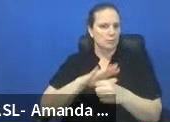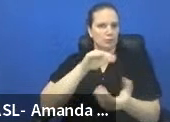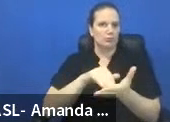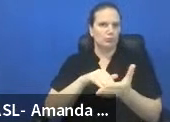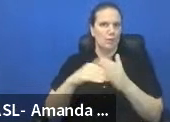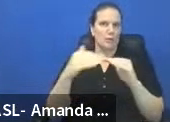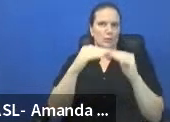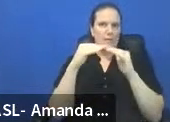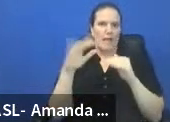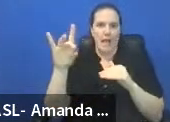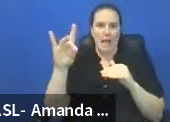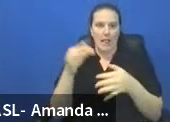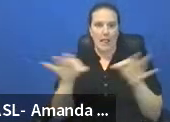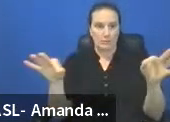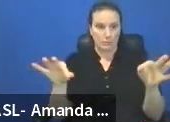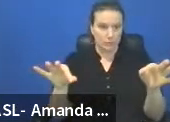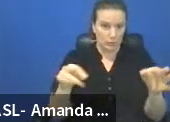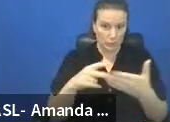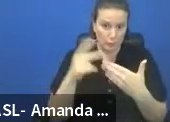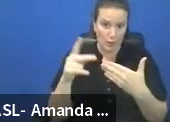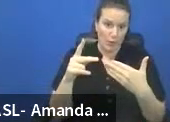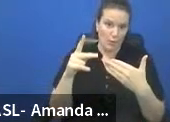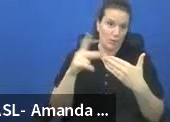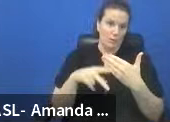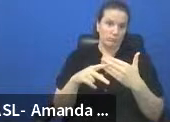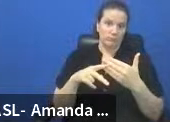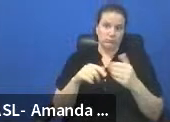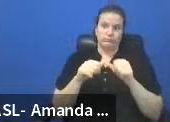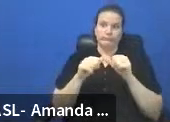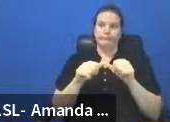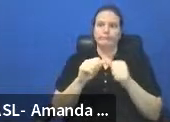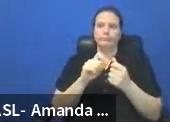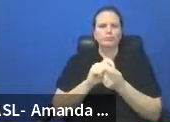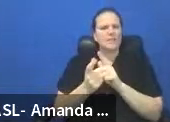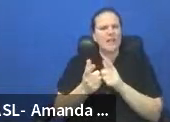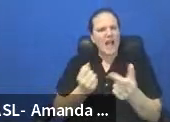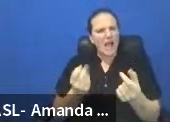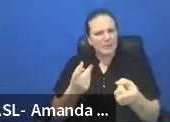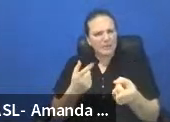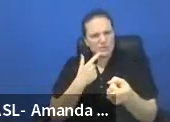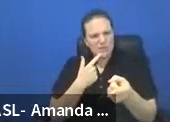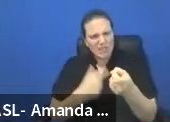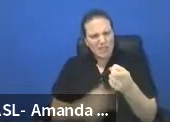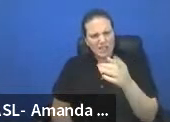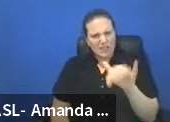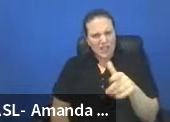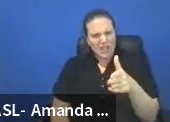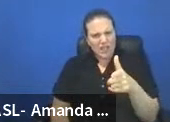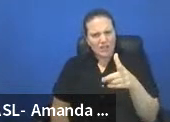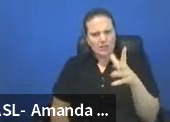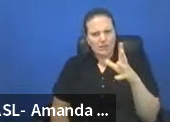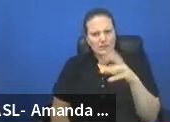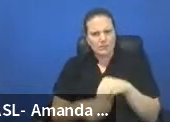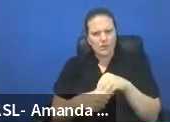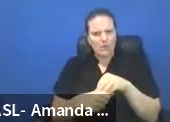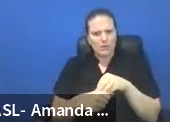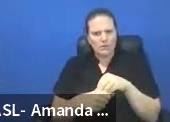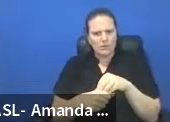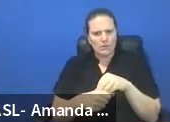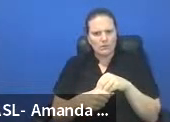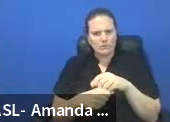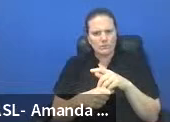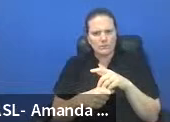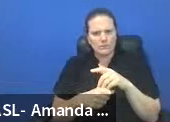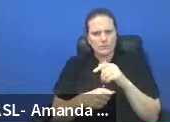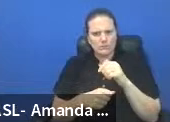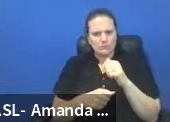languages that the program currently translates in, and then how many did you say that were spoken? It's unheard